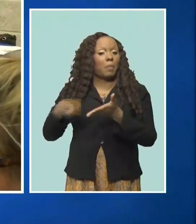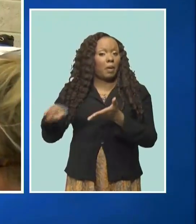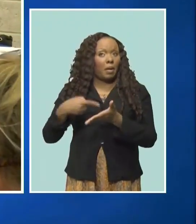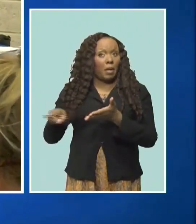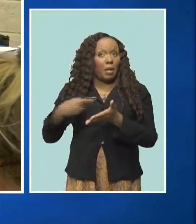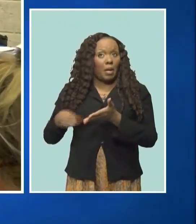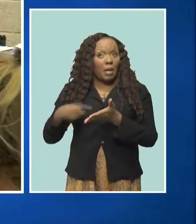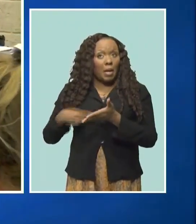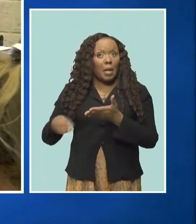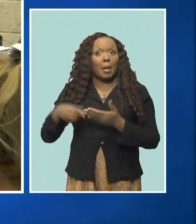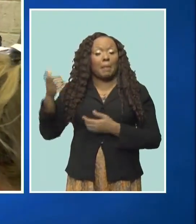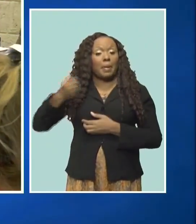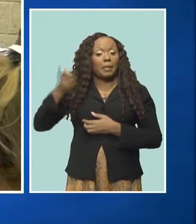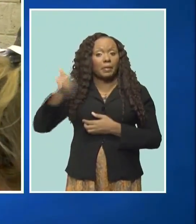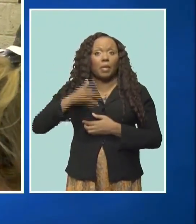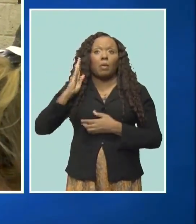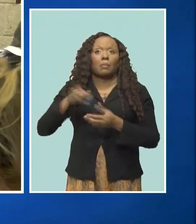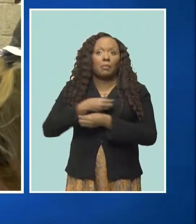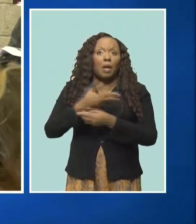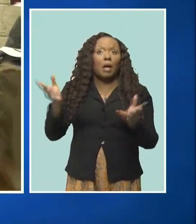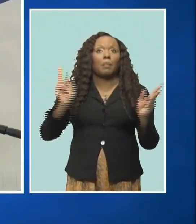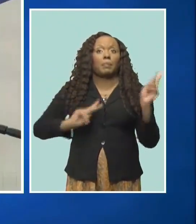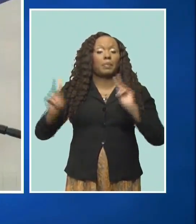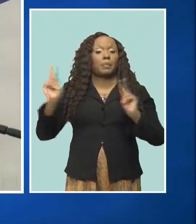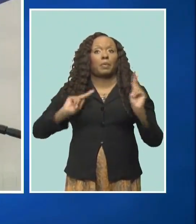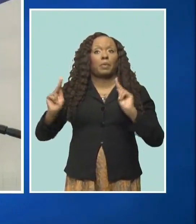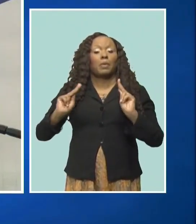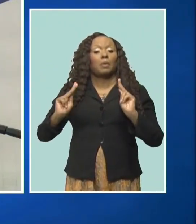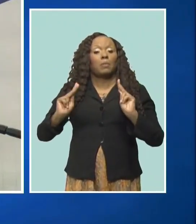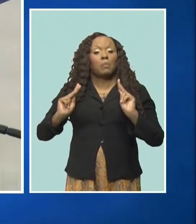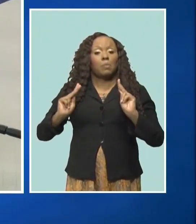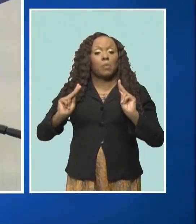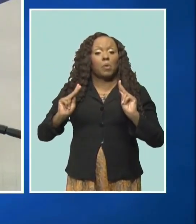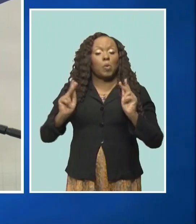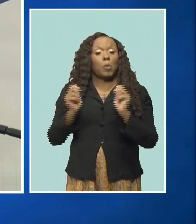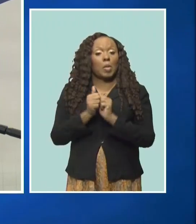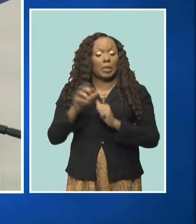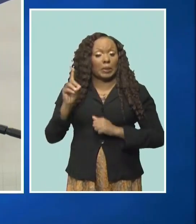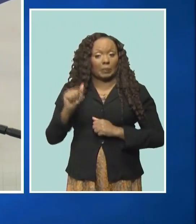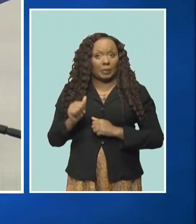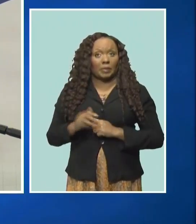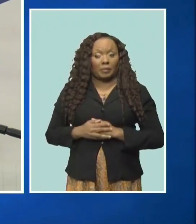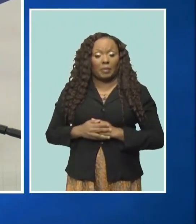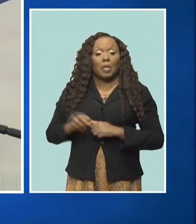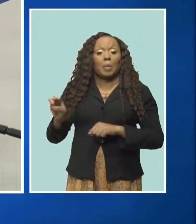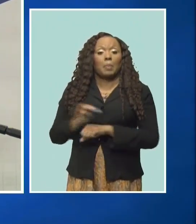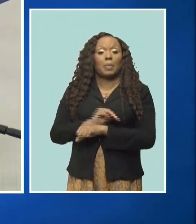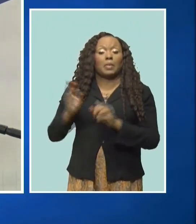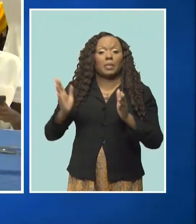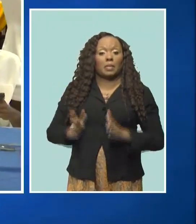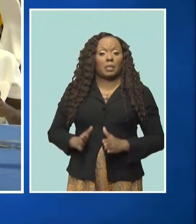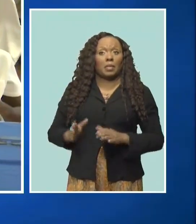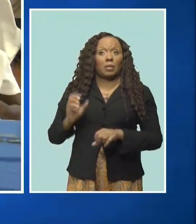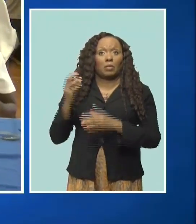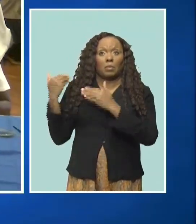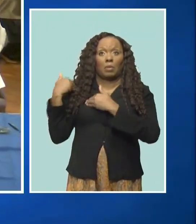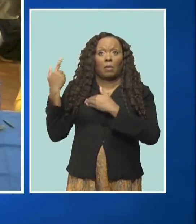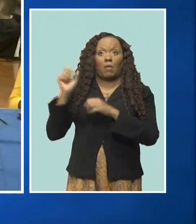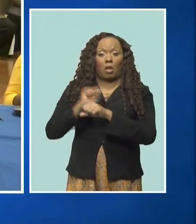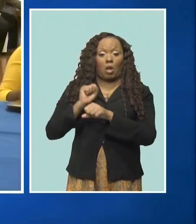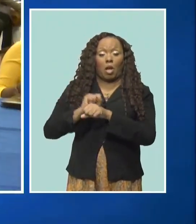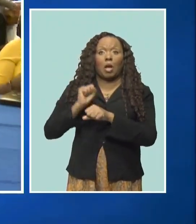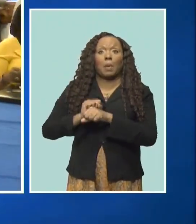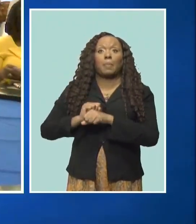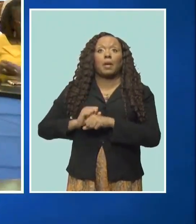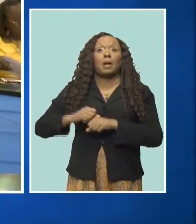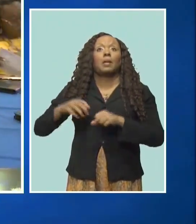several disabilities. Minister of Labour, Social Security and Third Sector Colin Jordan makes the announcement while addressing the